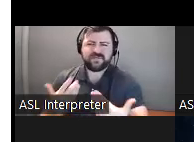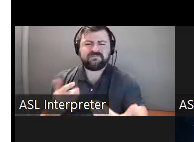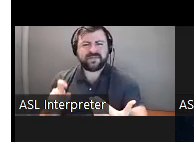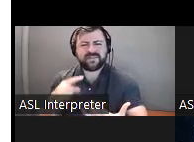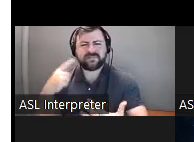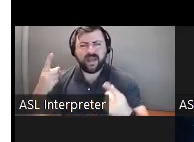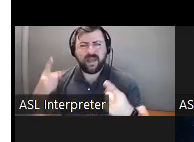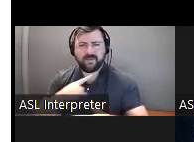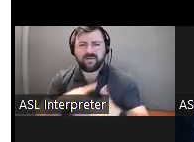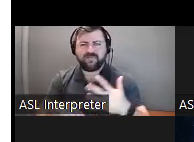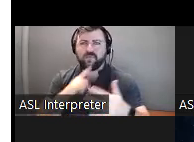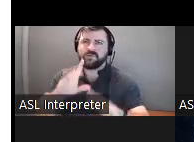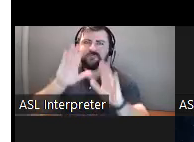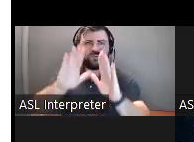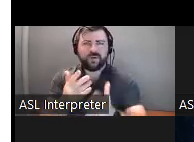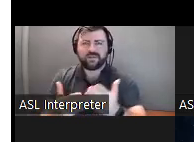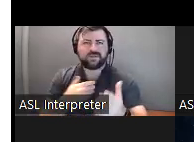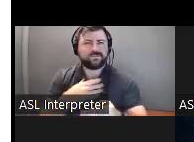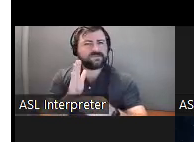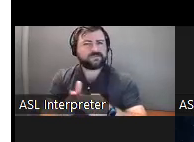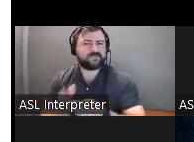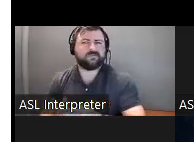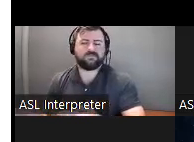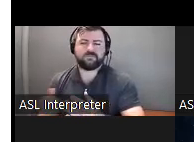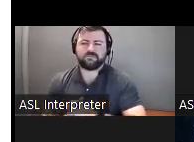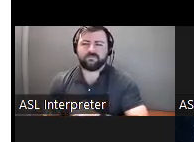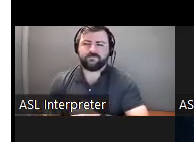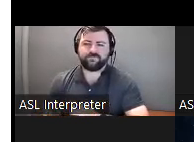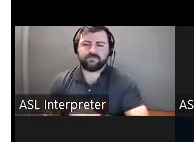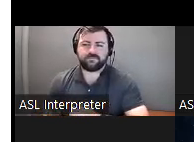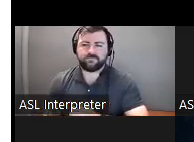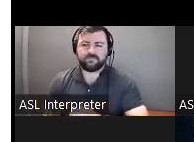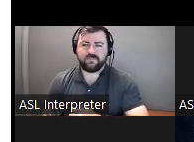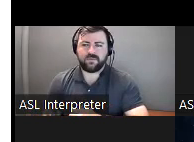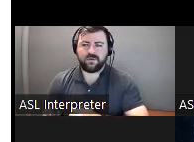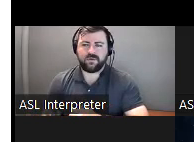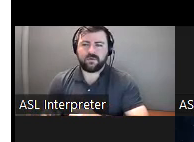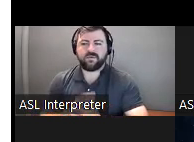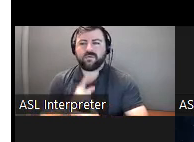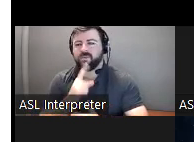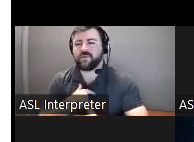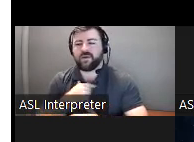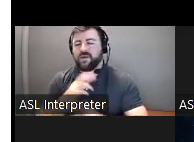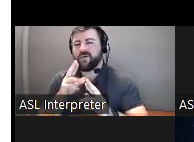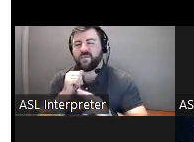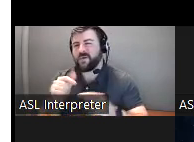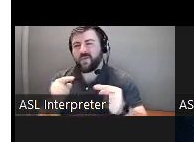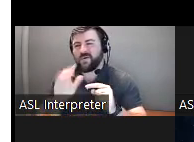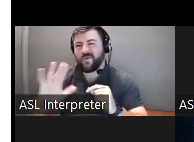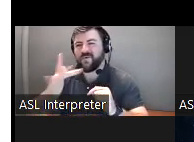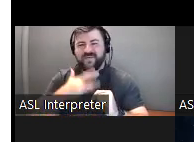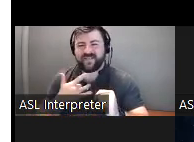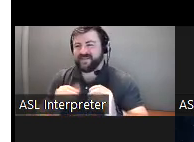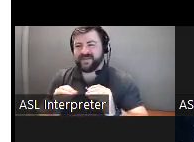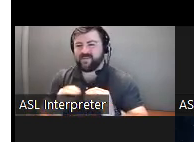order for some great things to be done. So, I really hope that we don't hurt your feelings anymore, Michelle,